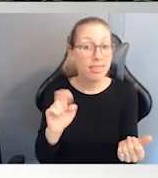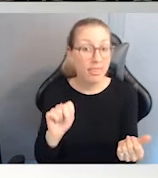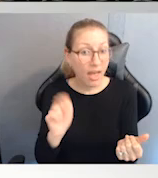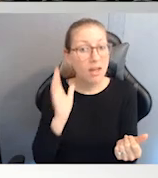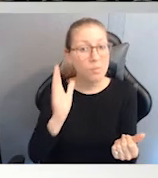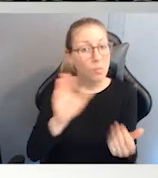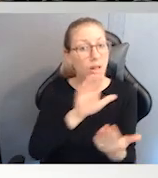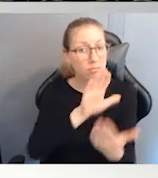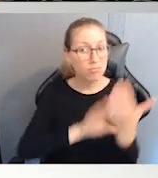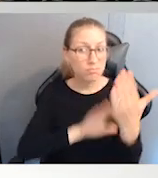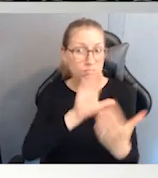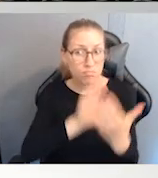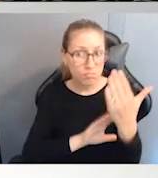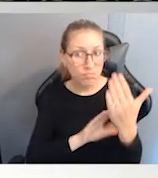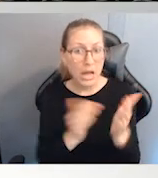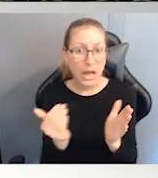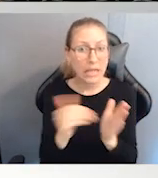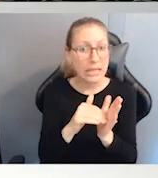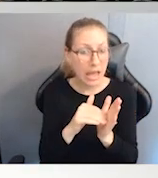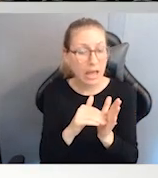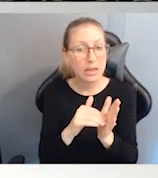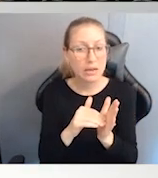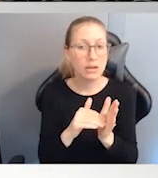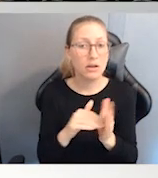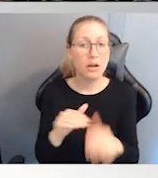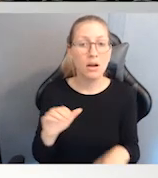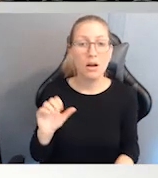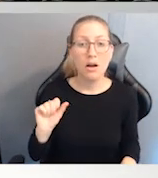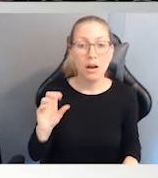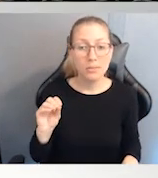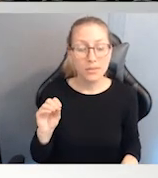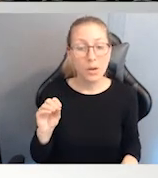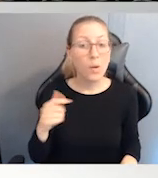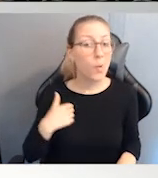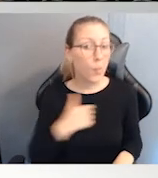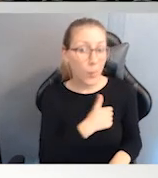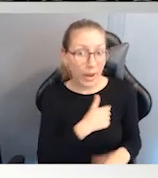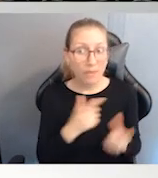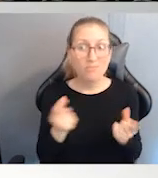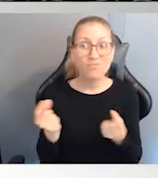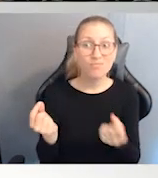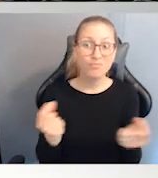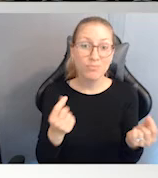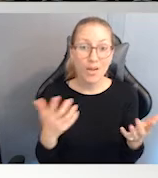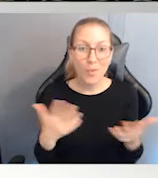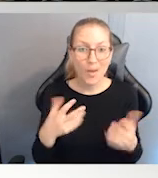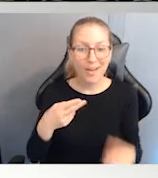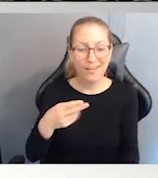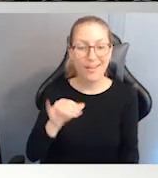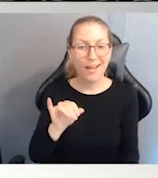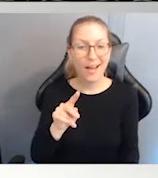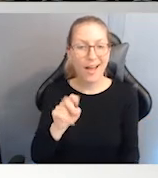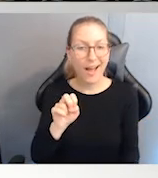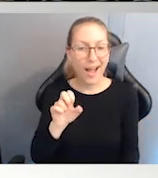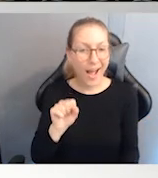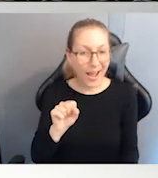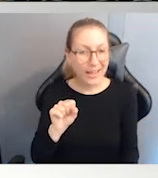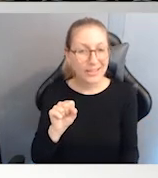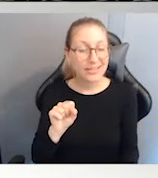person. So we do hikes on Sundays. We